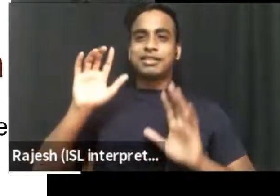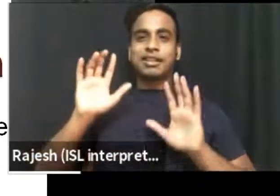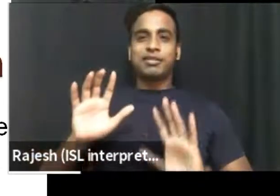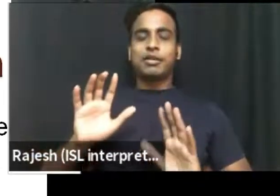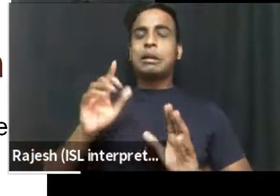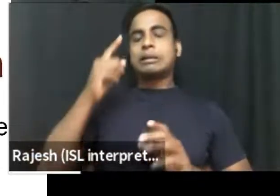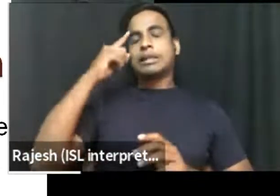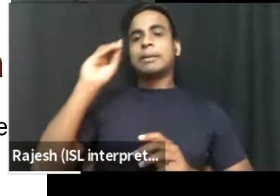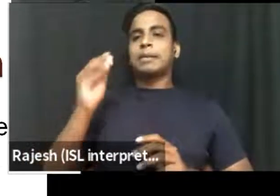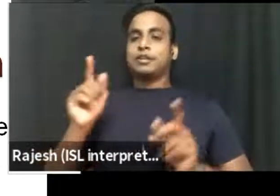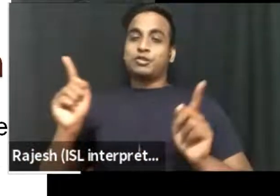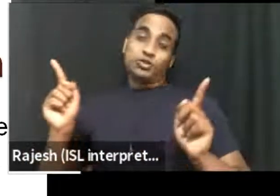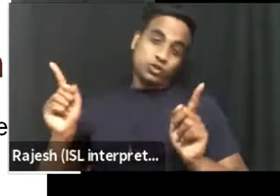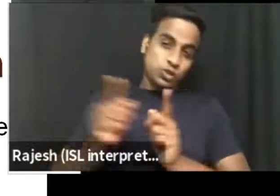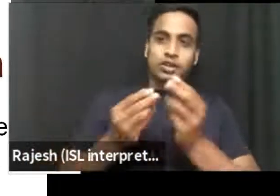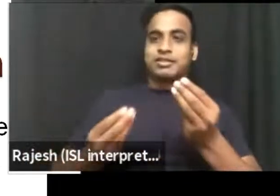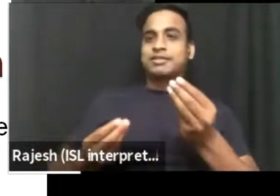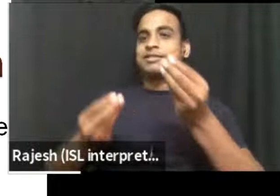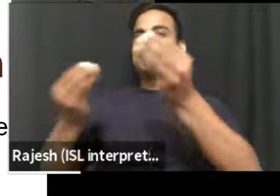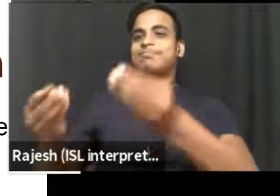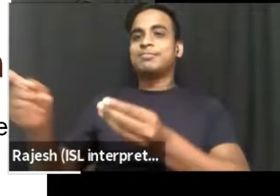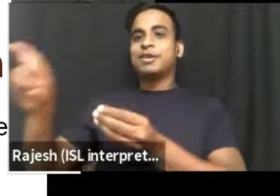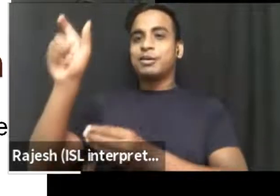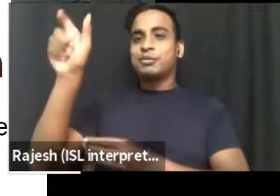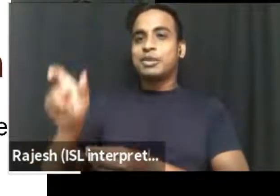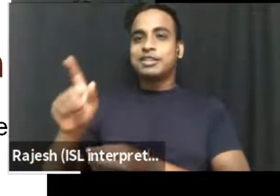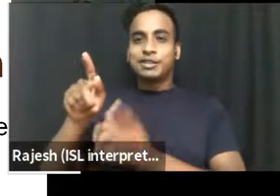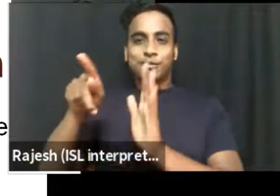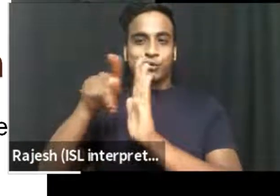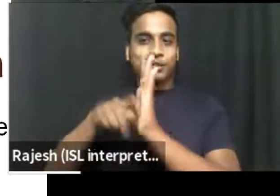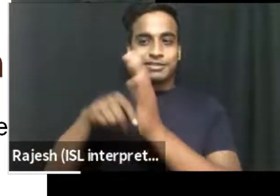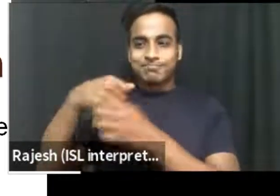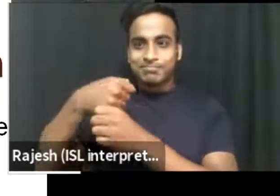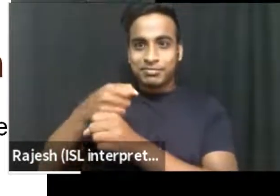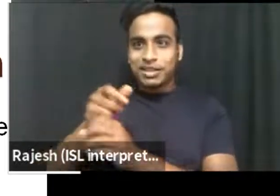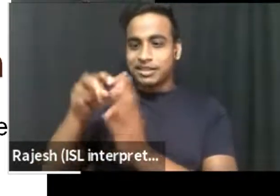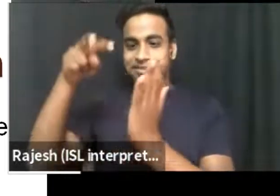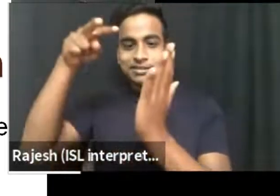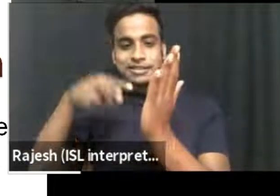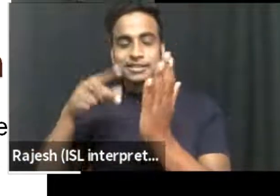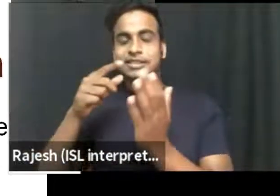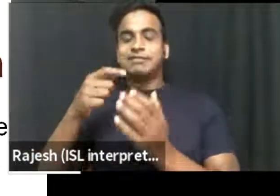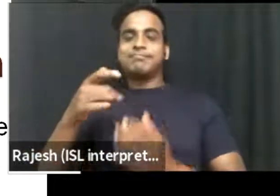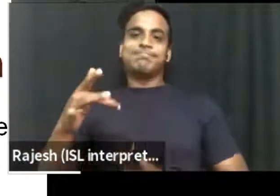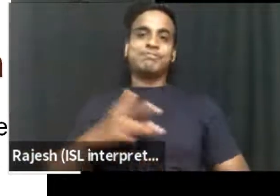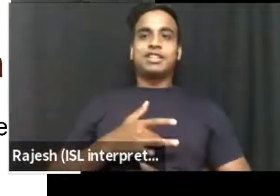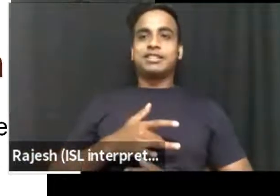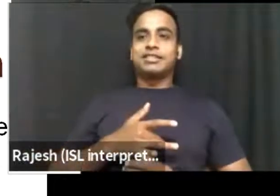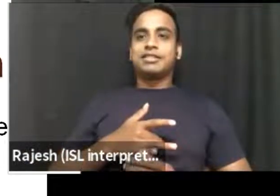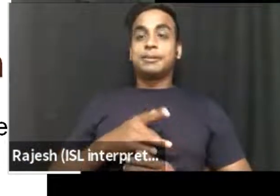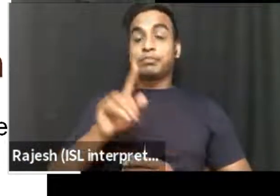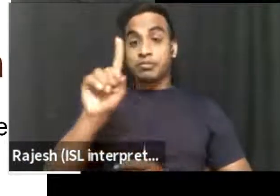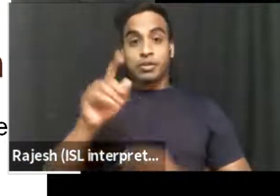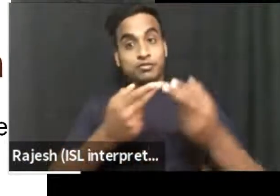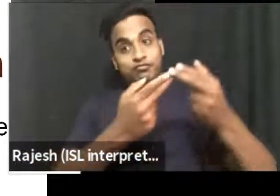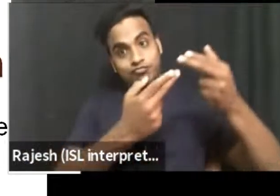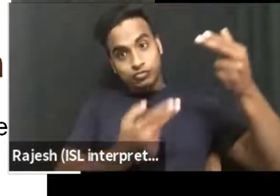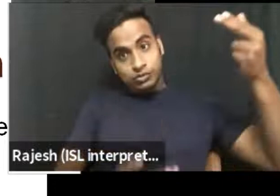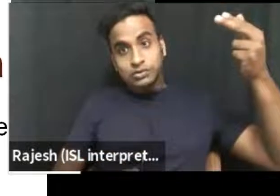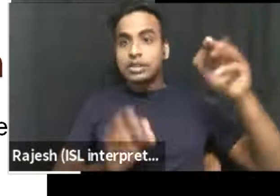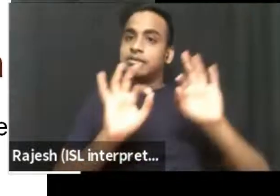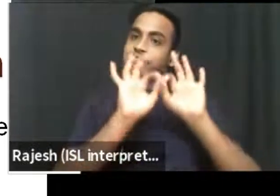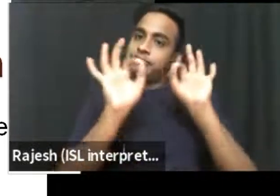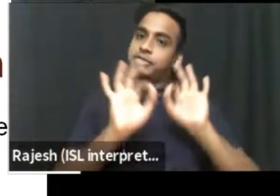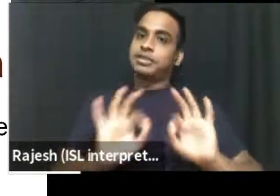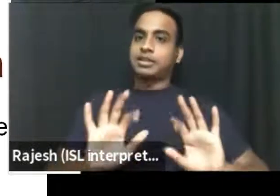makers, rather than looking at a detailed one. Having said that, we do have a detailed paper which is there,